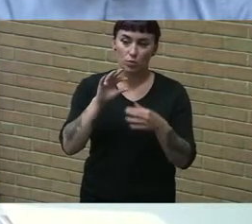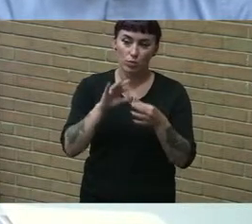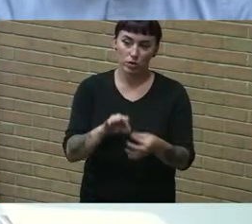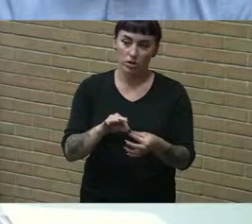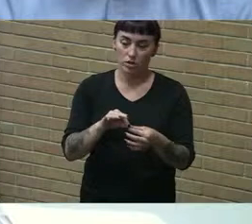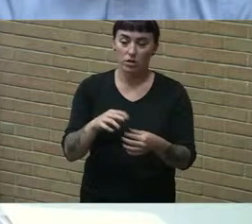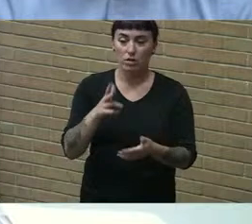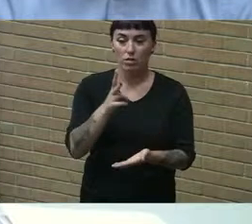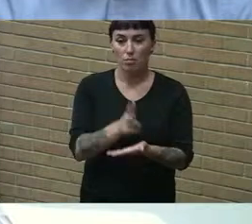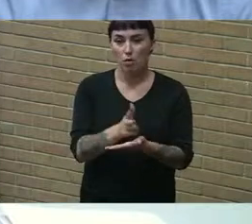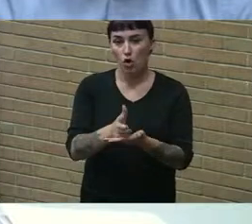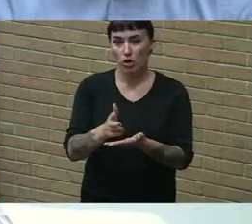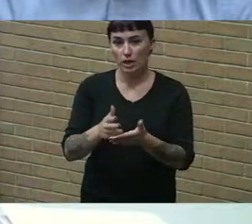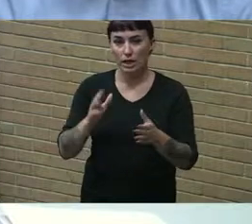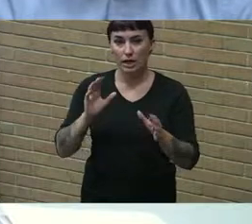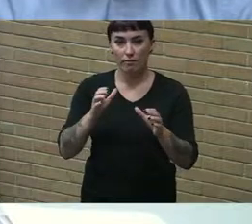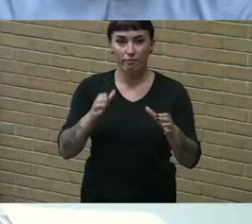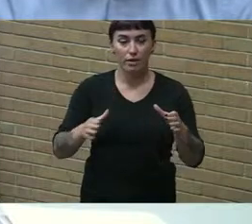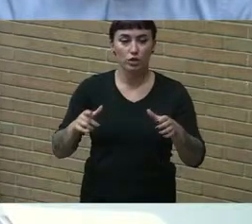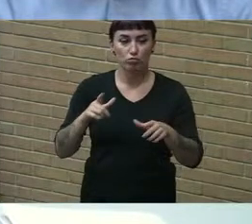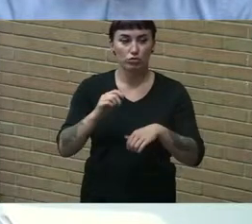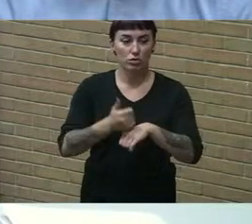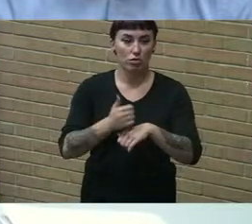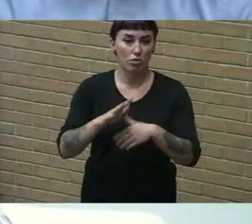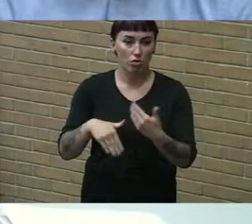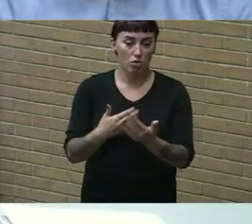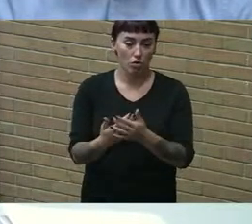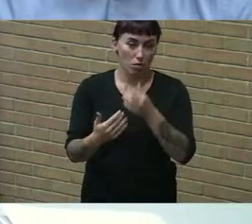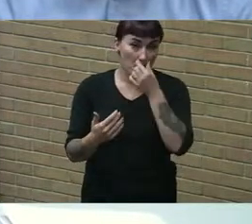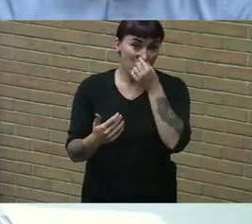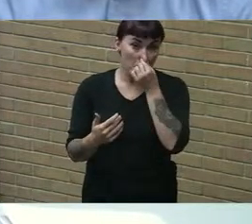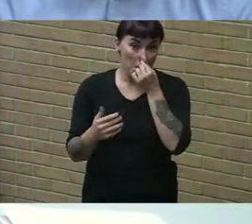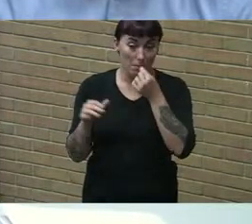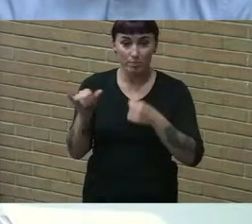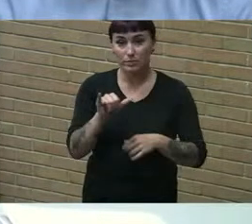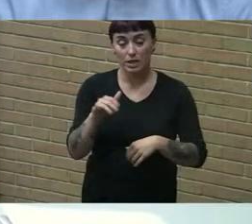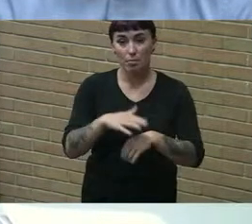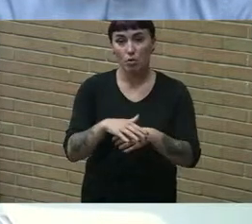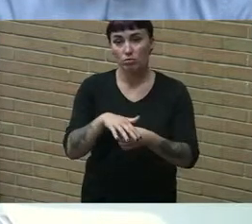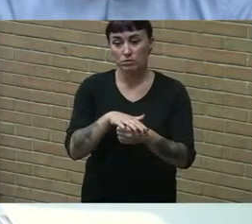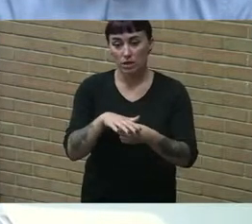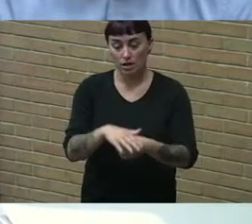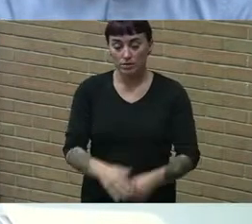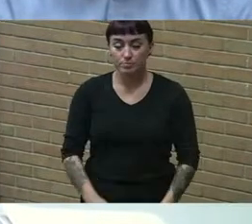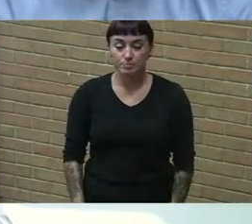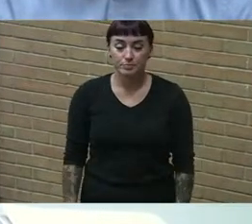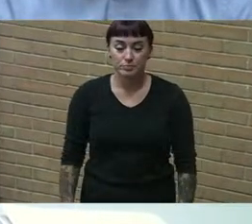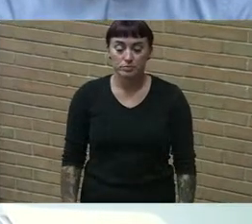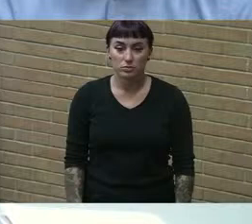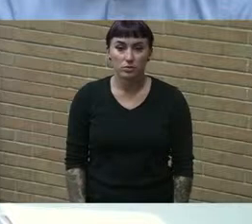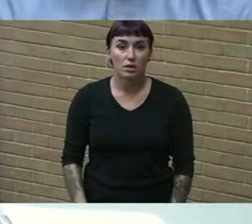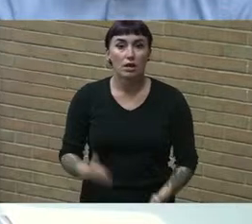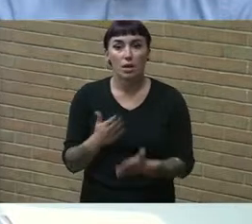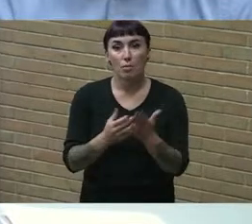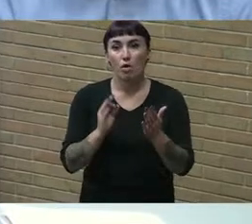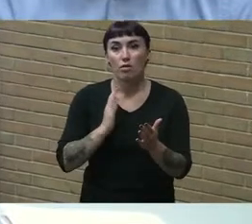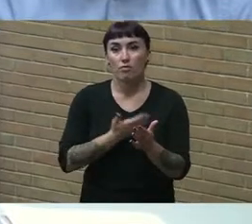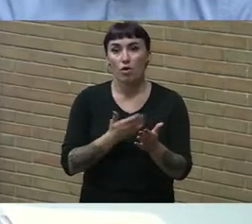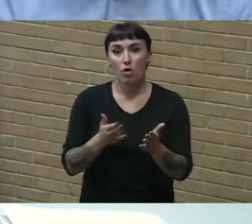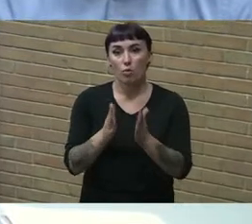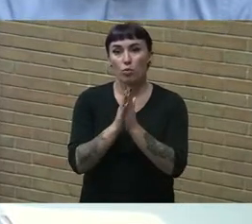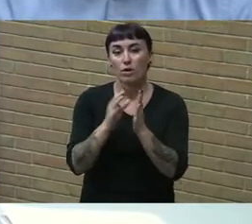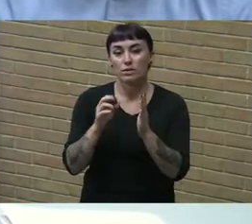it. The parking and the configuration are all the same on the site. As part of our request